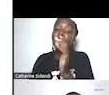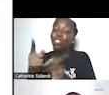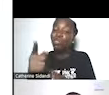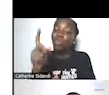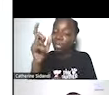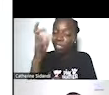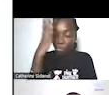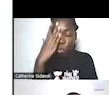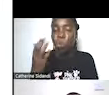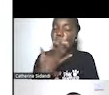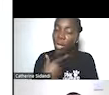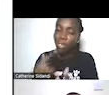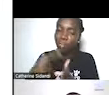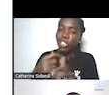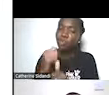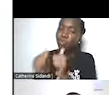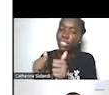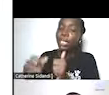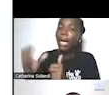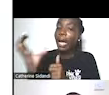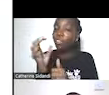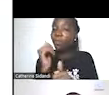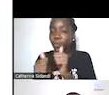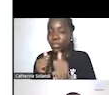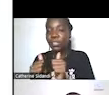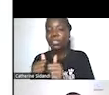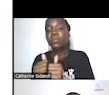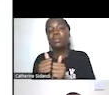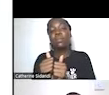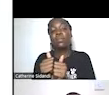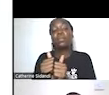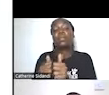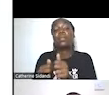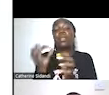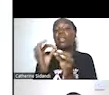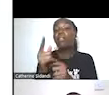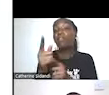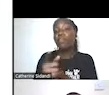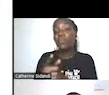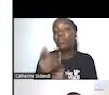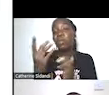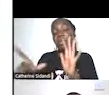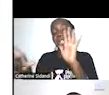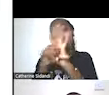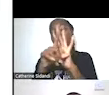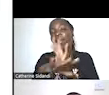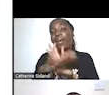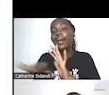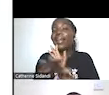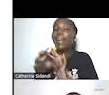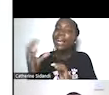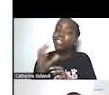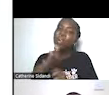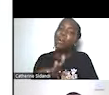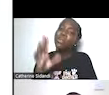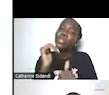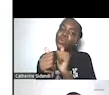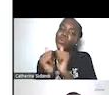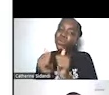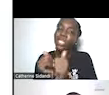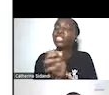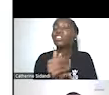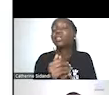Who are their customers? Yeah. If you are in a legal area, who are your customers? Are you targeting actually in this